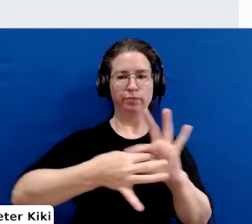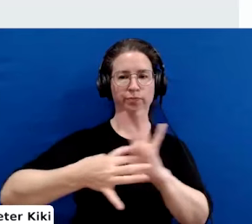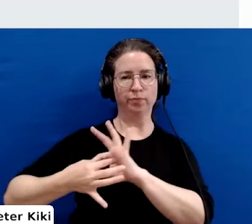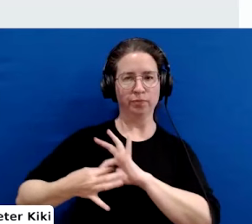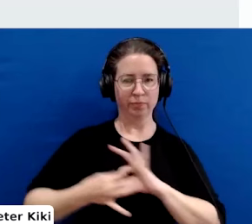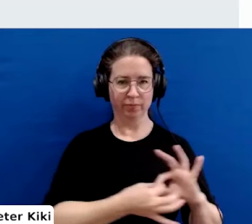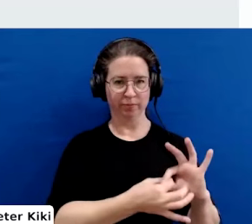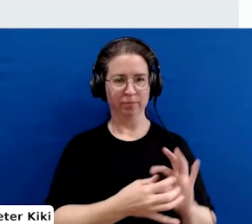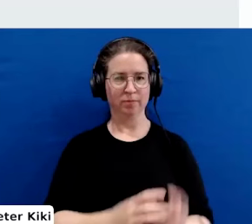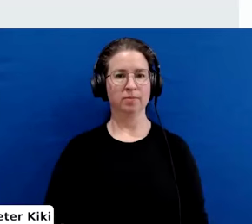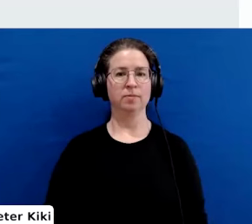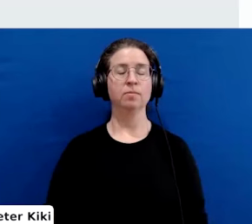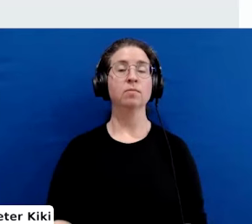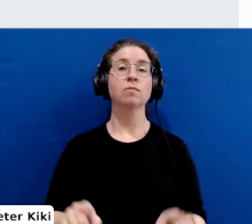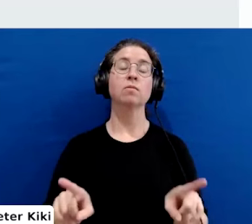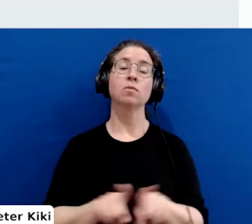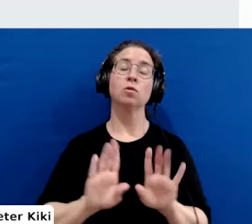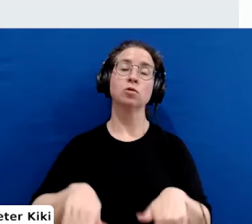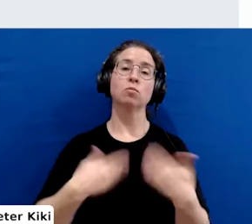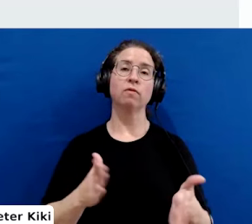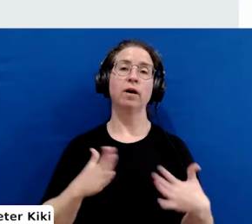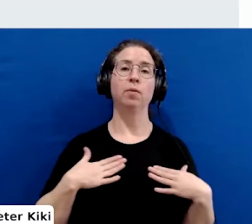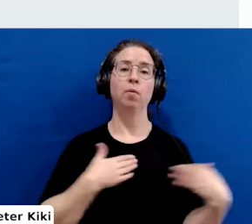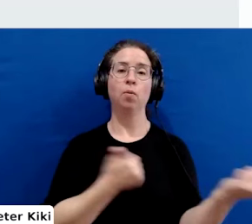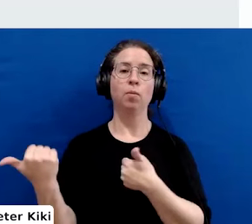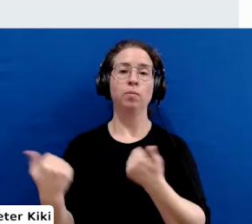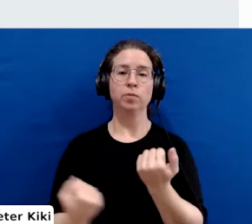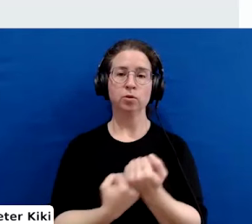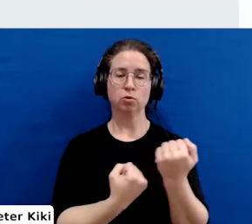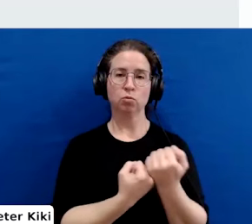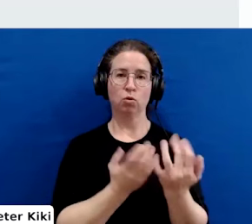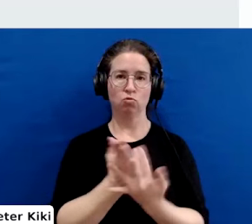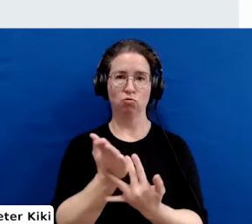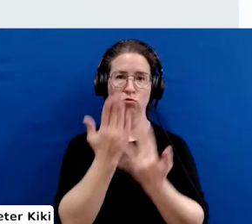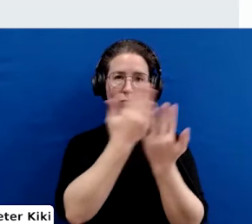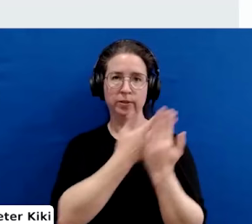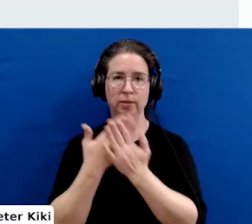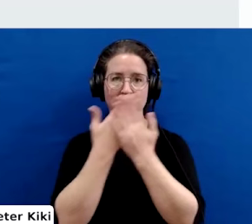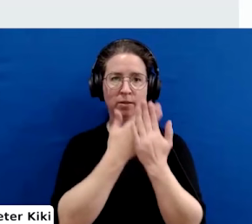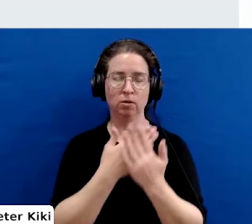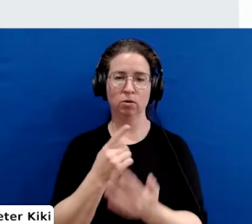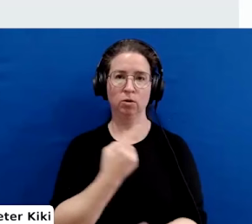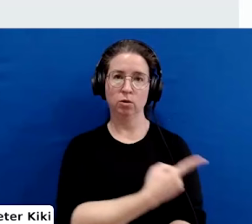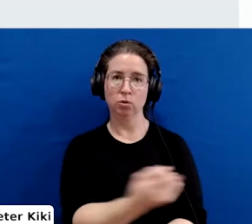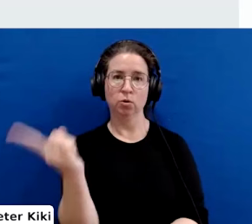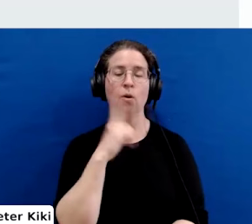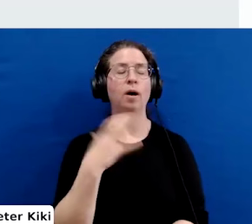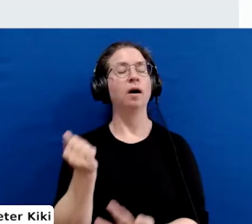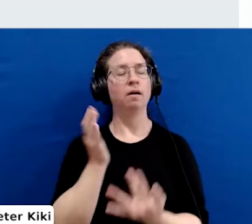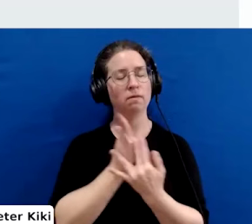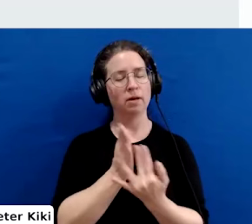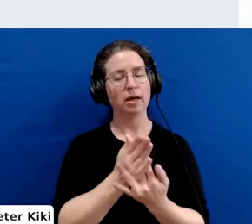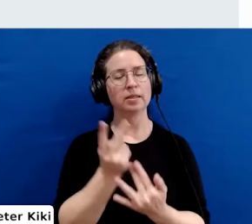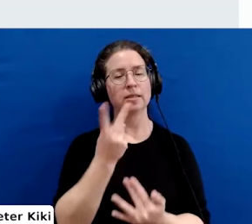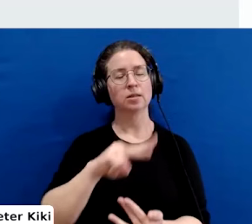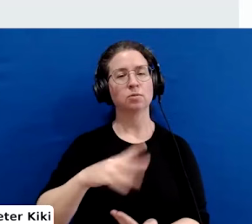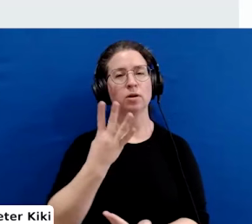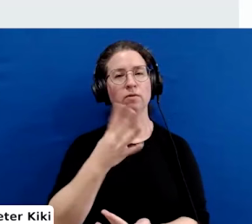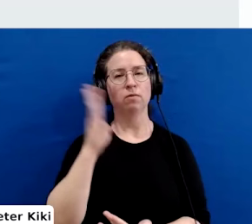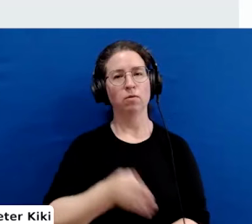We also provide wellbeing support during your studies. So all our scholars have access to 24-hour, 7 days a